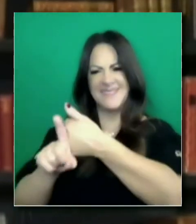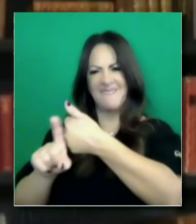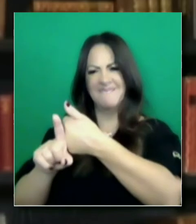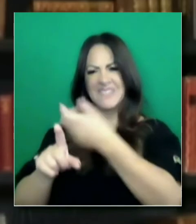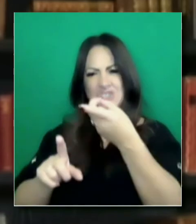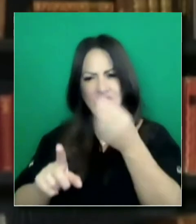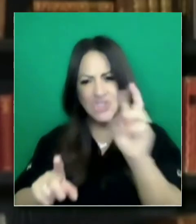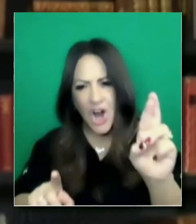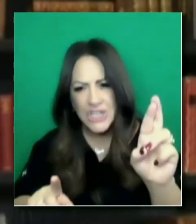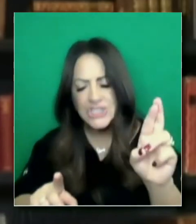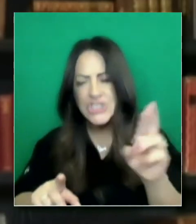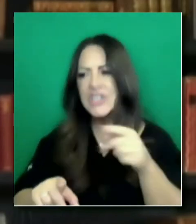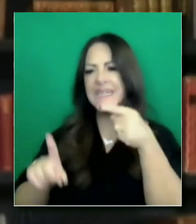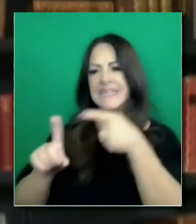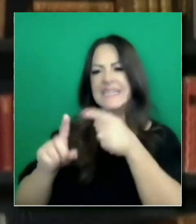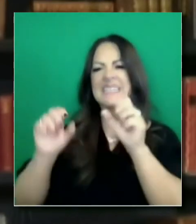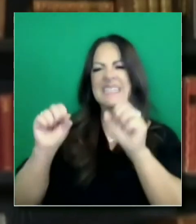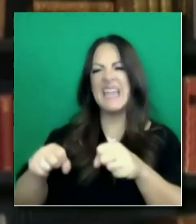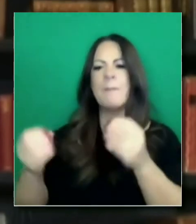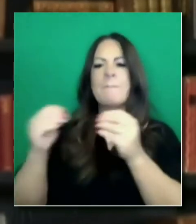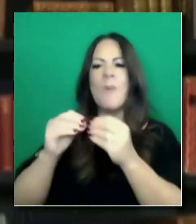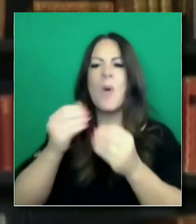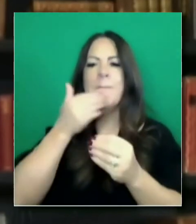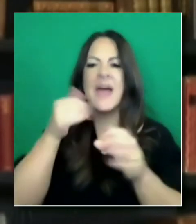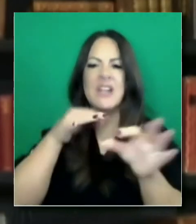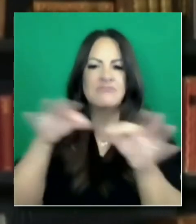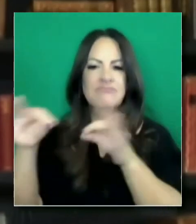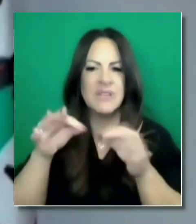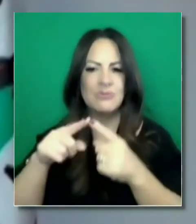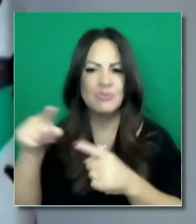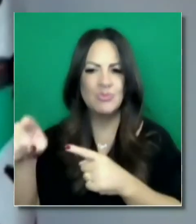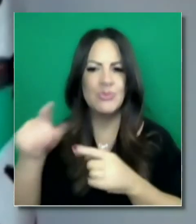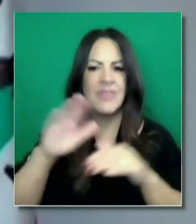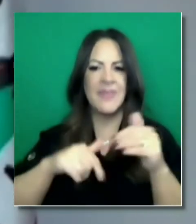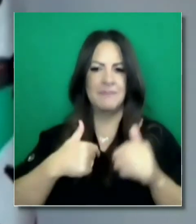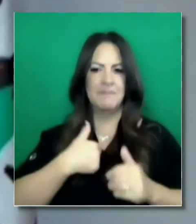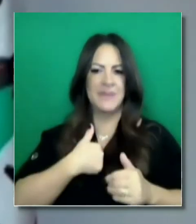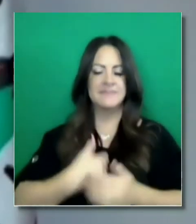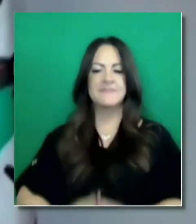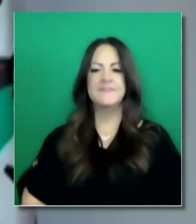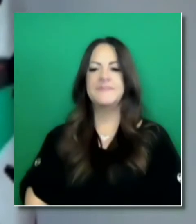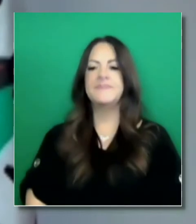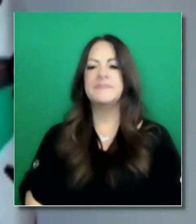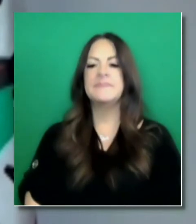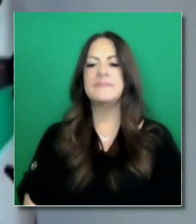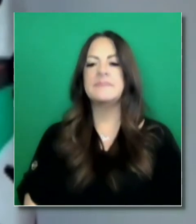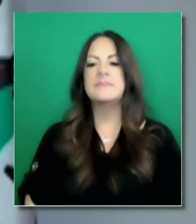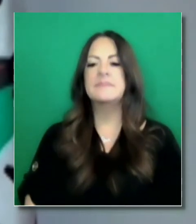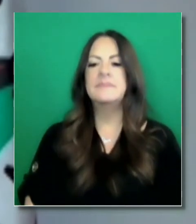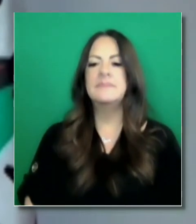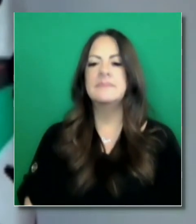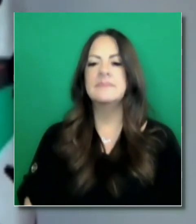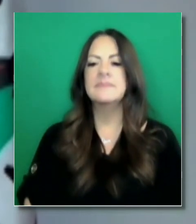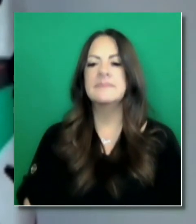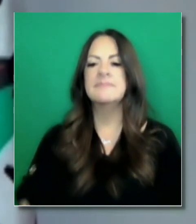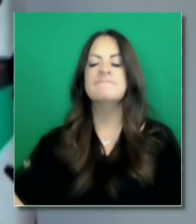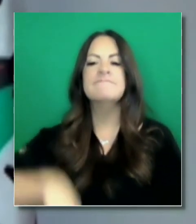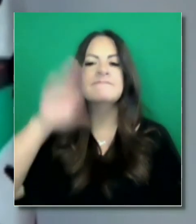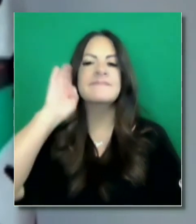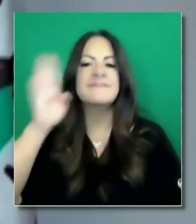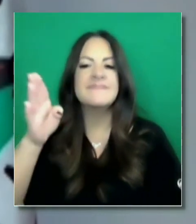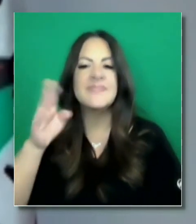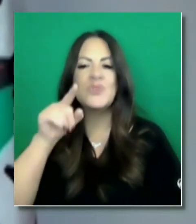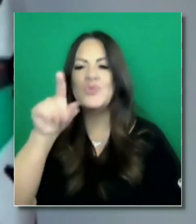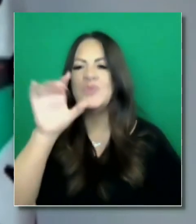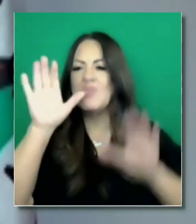prepared to answer that, I think, more substantively than I am. Well, Governor, as usual, you did a fantastic job